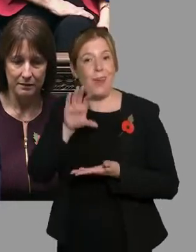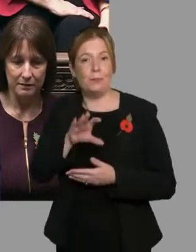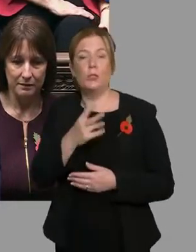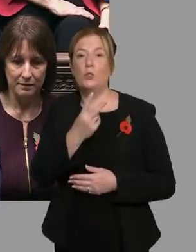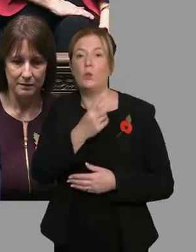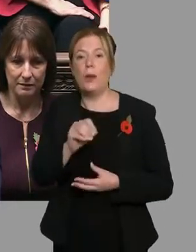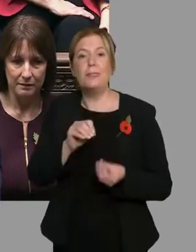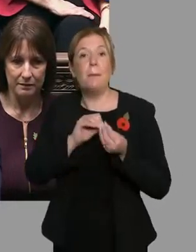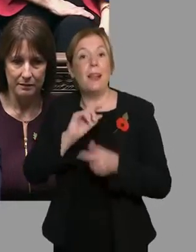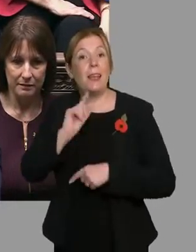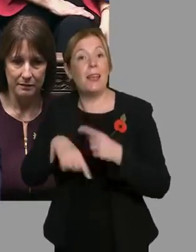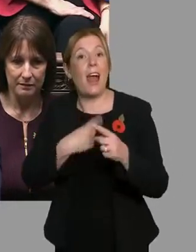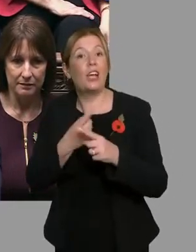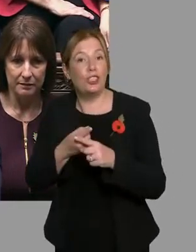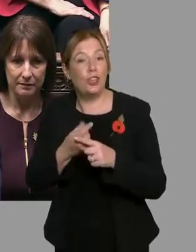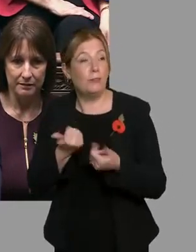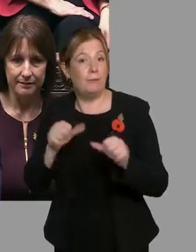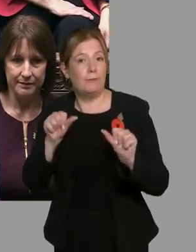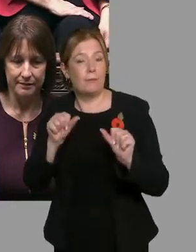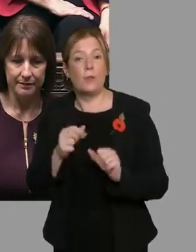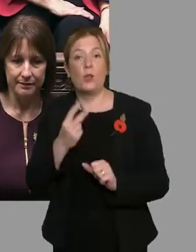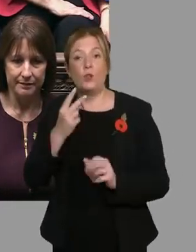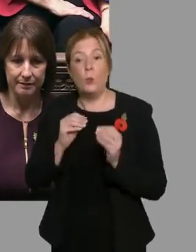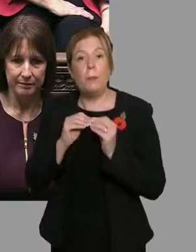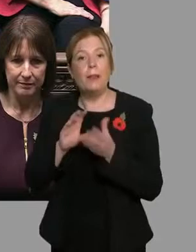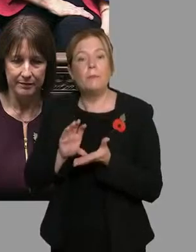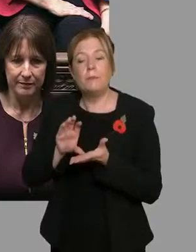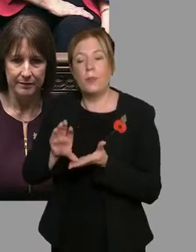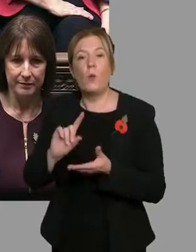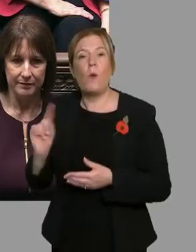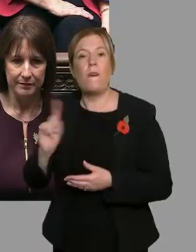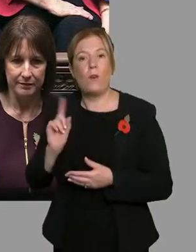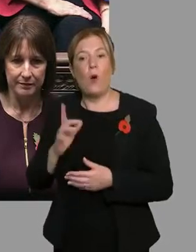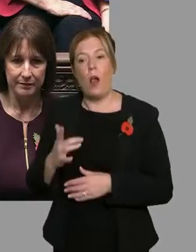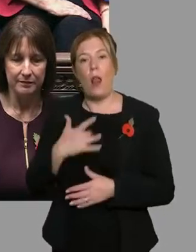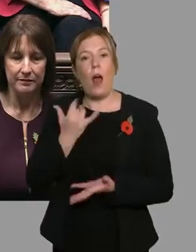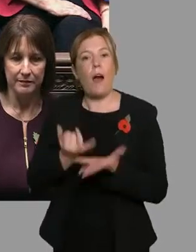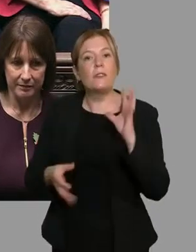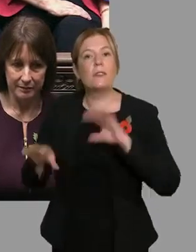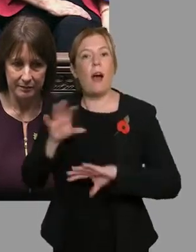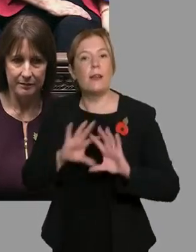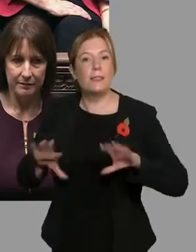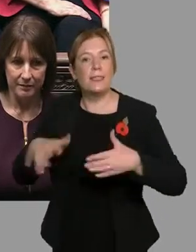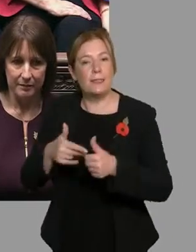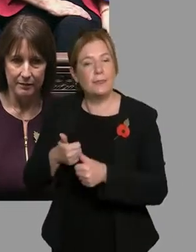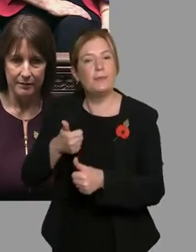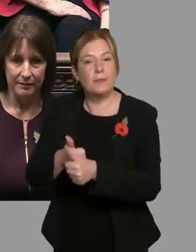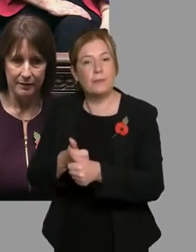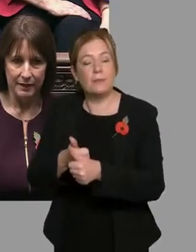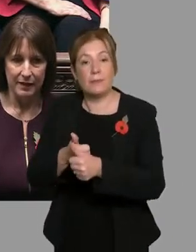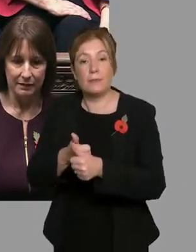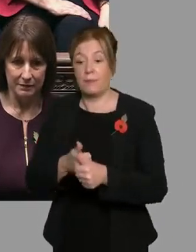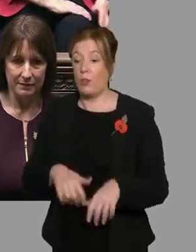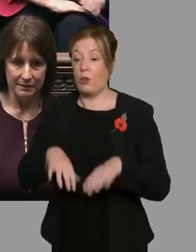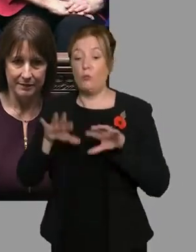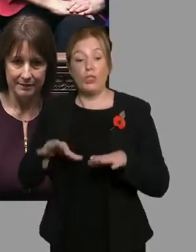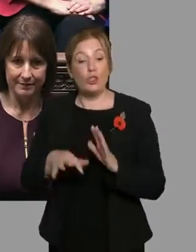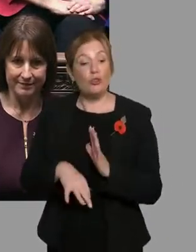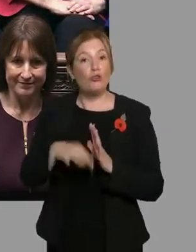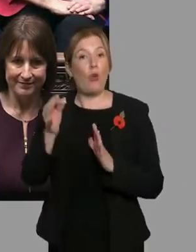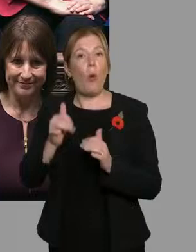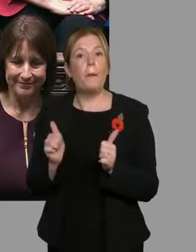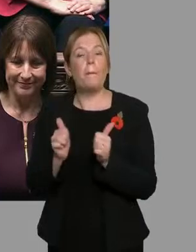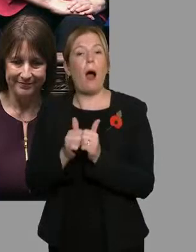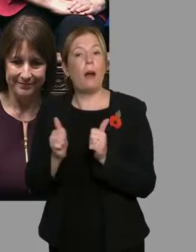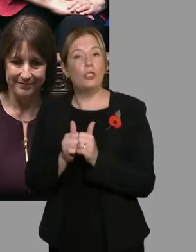support our world-leading life sciences sector. And through the British Growth Partnership, we'll crowd in pension funds investment